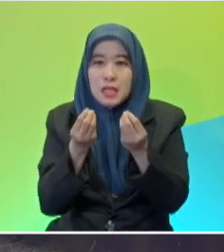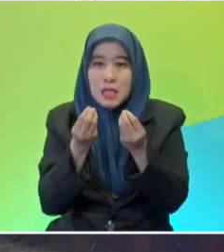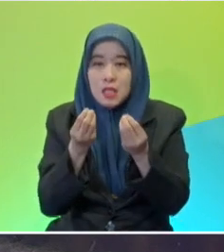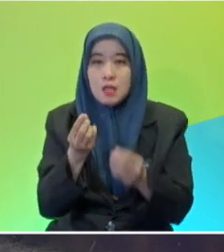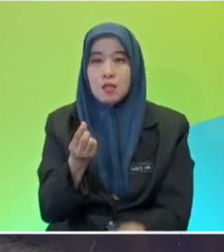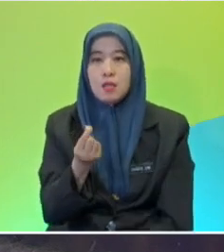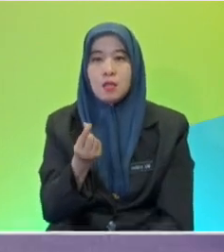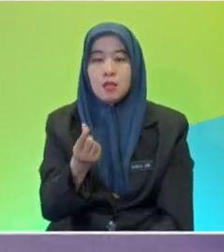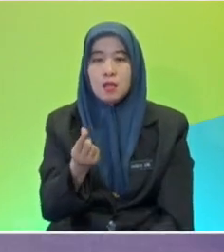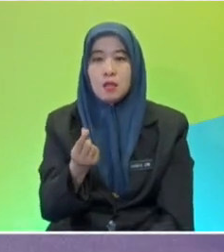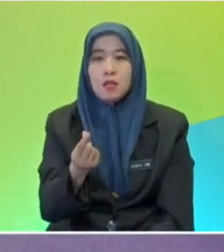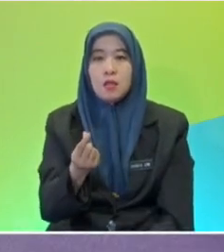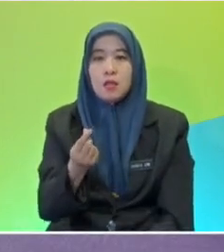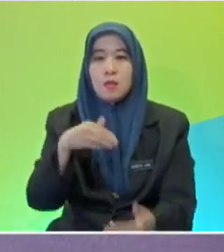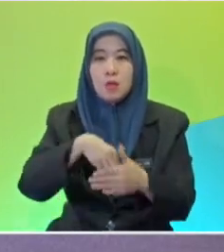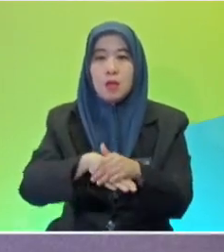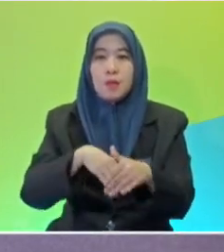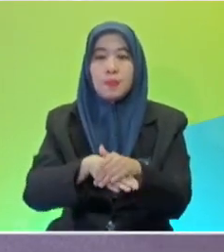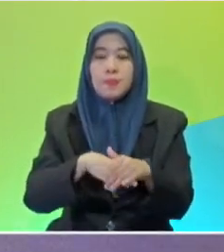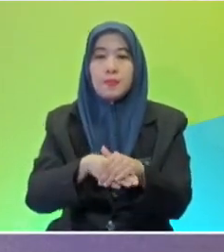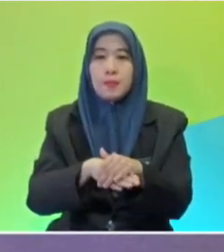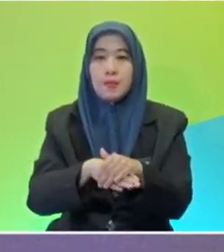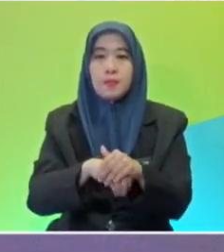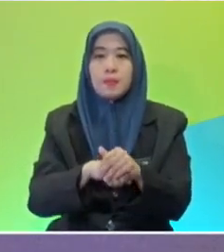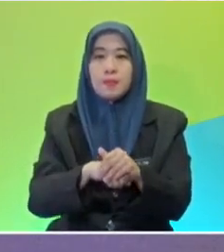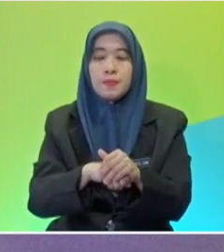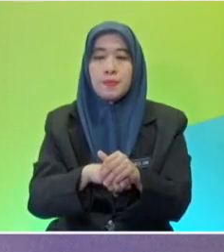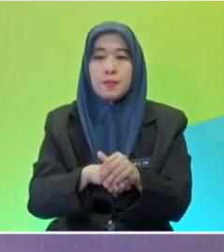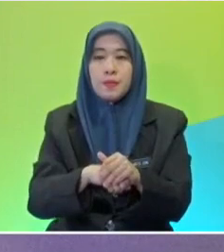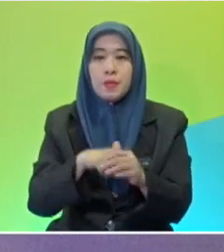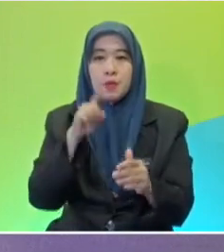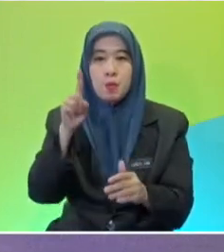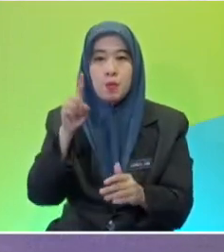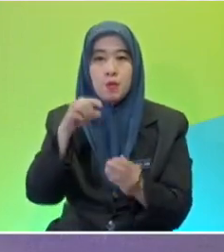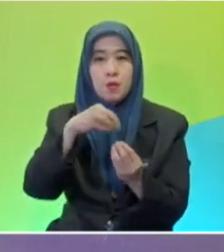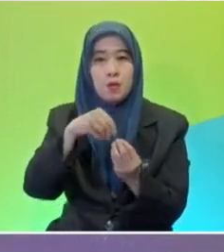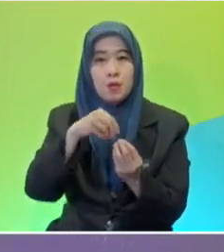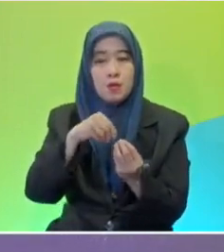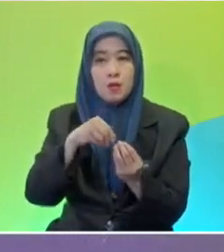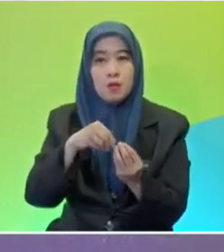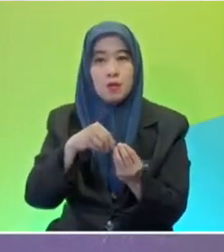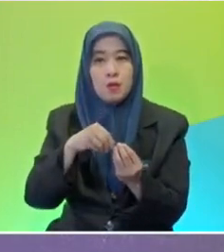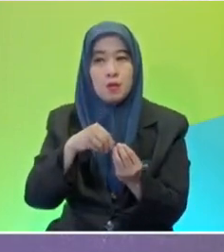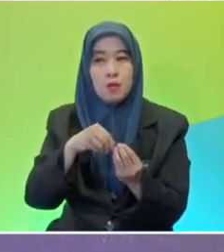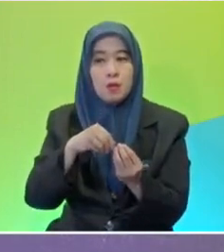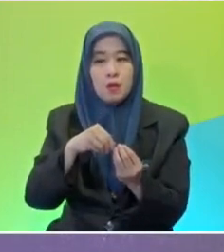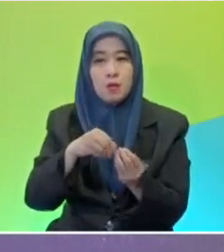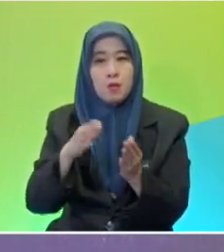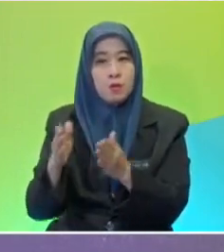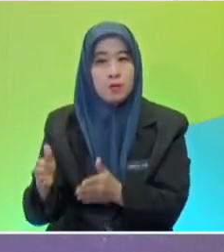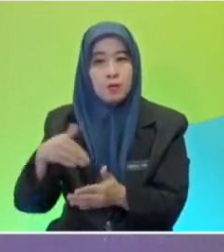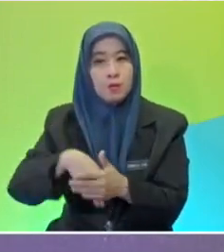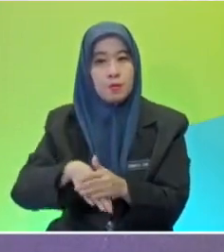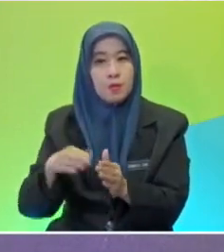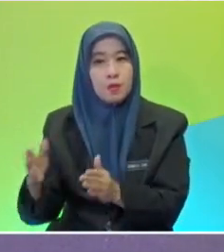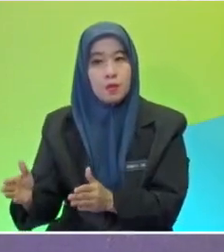one by one, yeah? Yeah. One by one. So I have here, we got one seed over here. We're placing it inside,